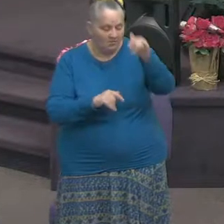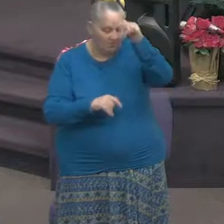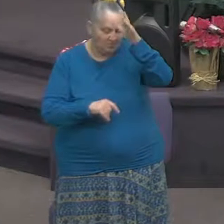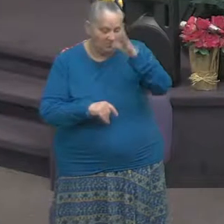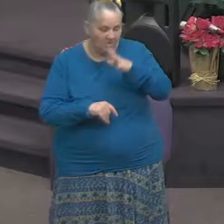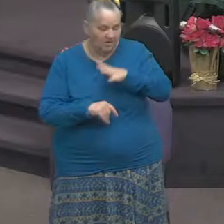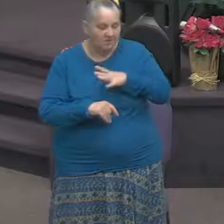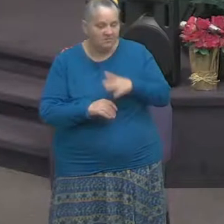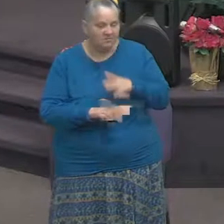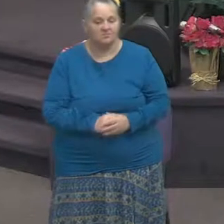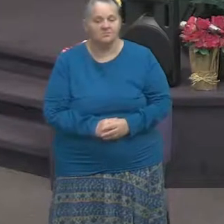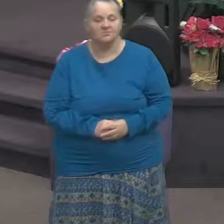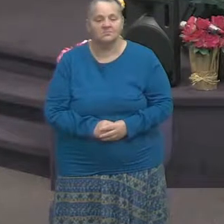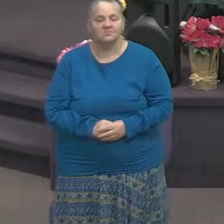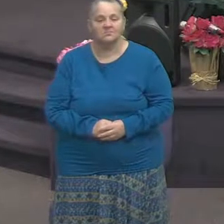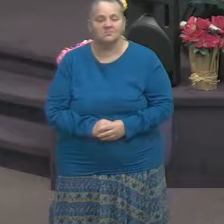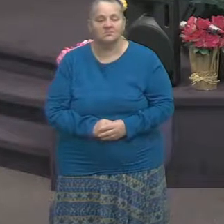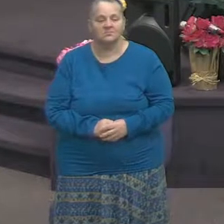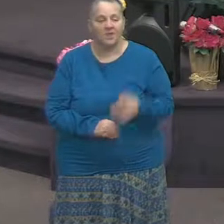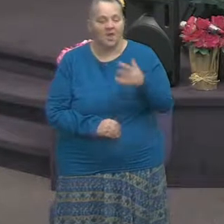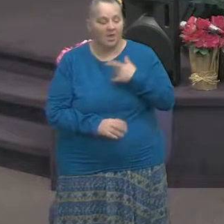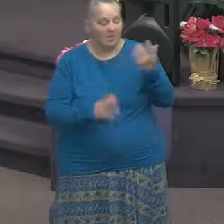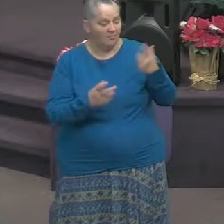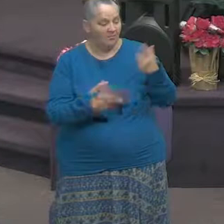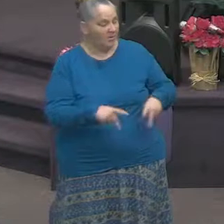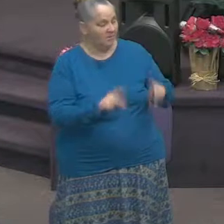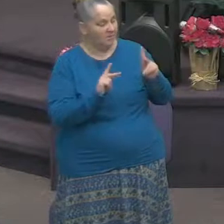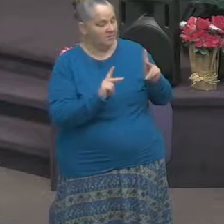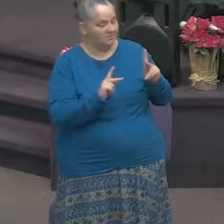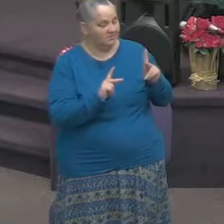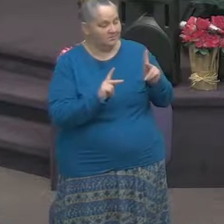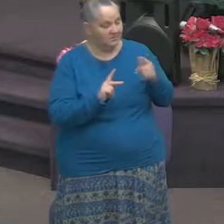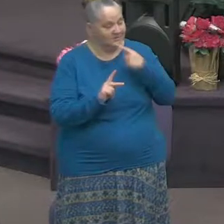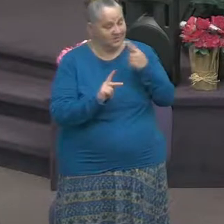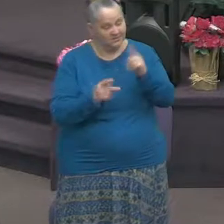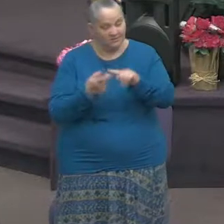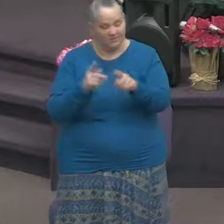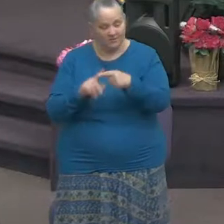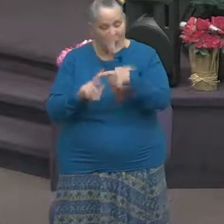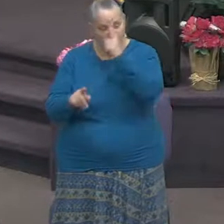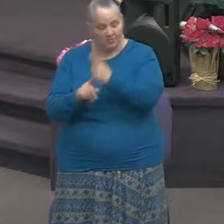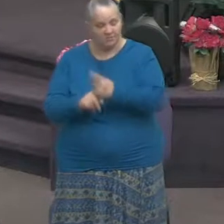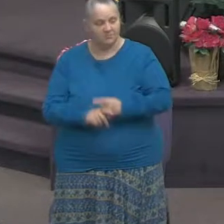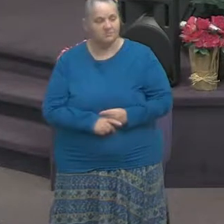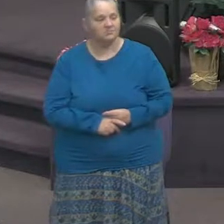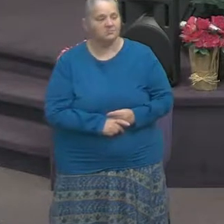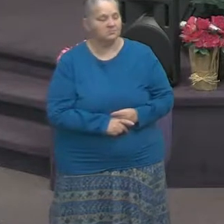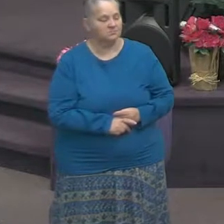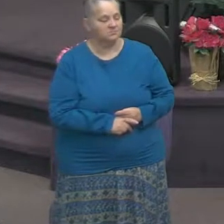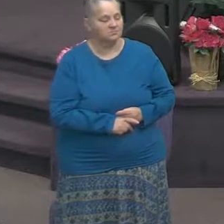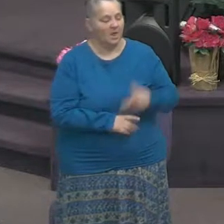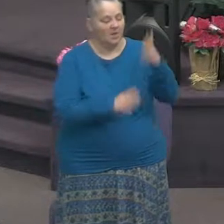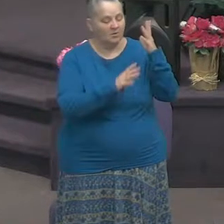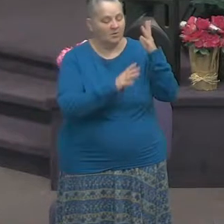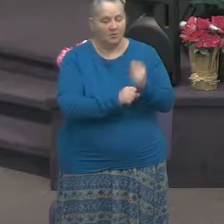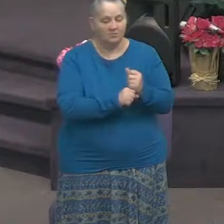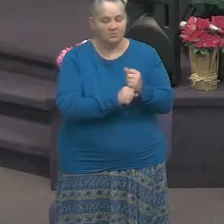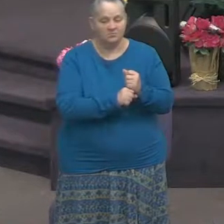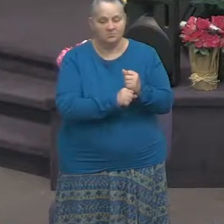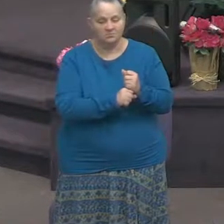man. I am privileged to count him as a friend and as a brother. And I